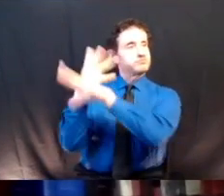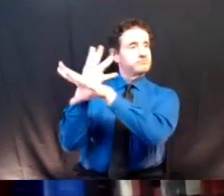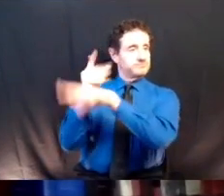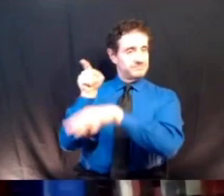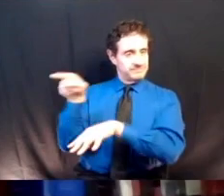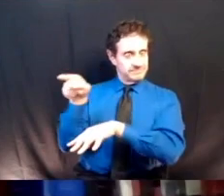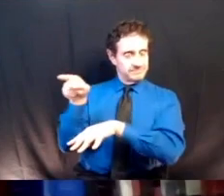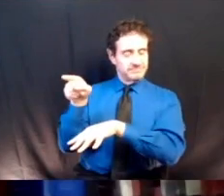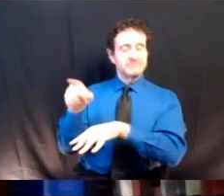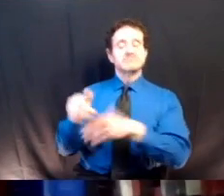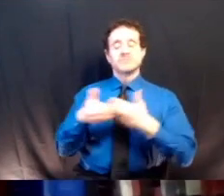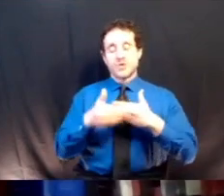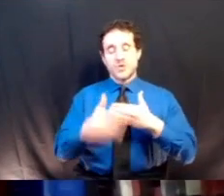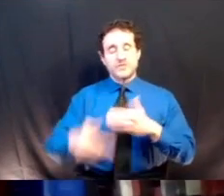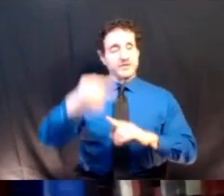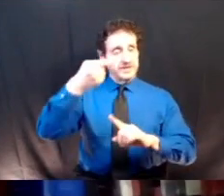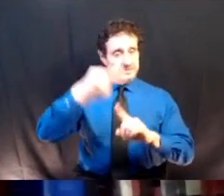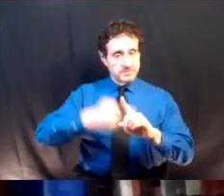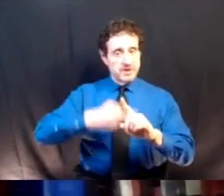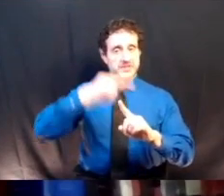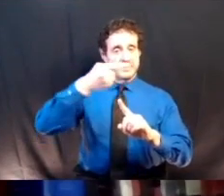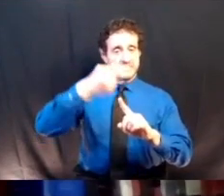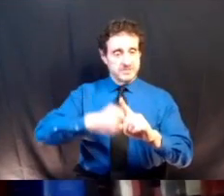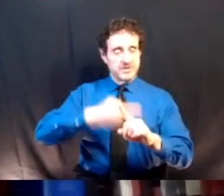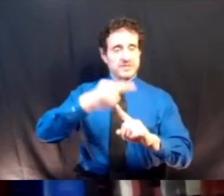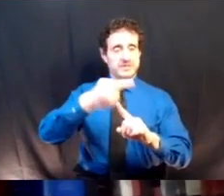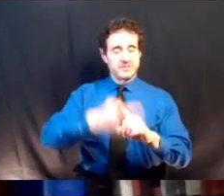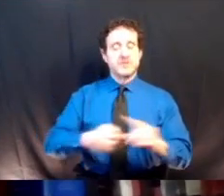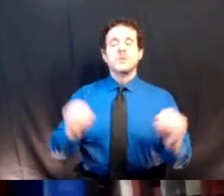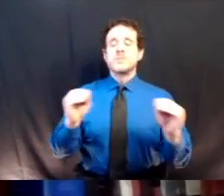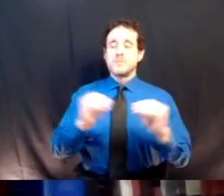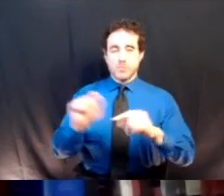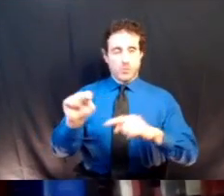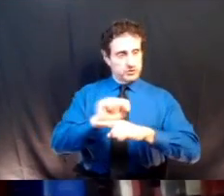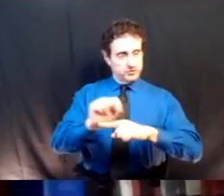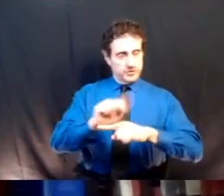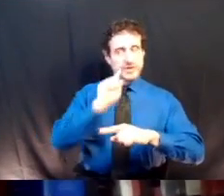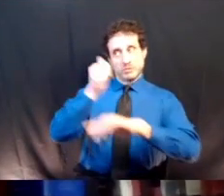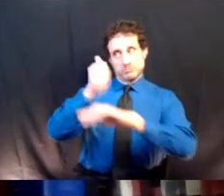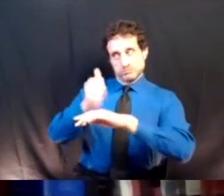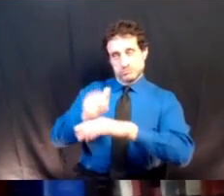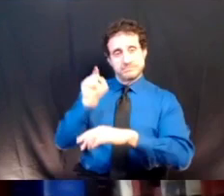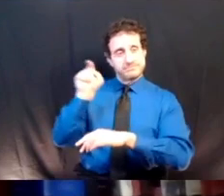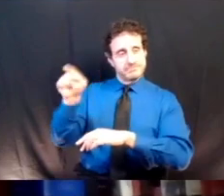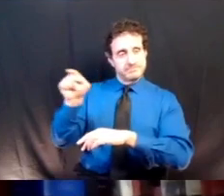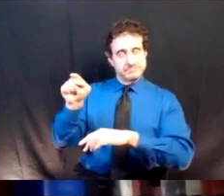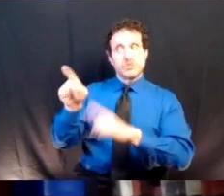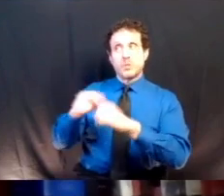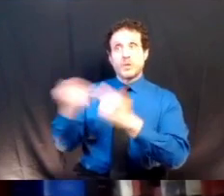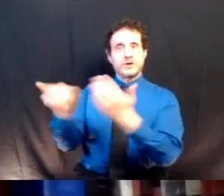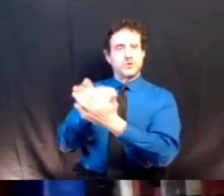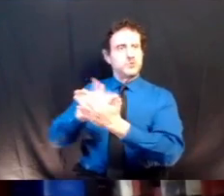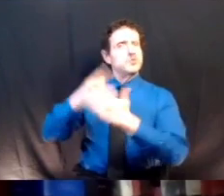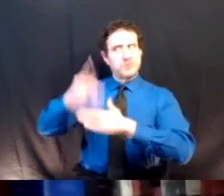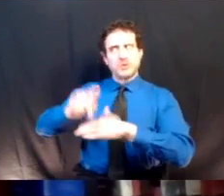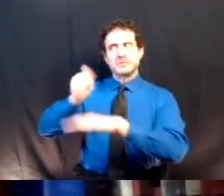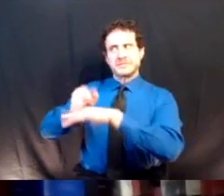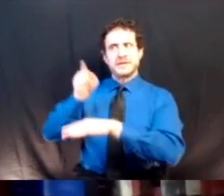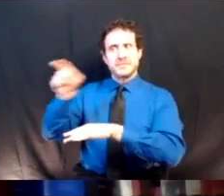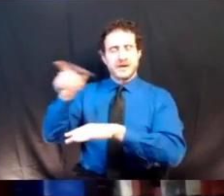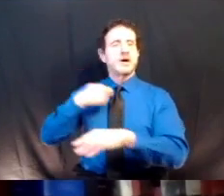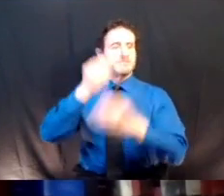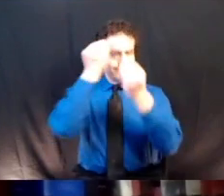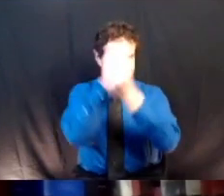training programs will be coming online, and I'll be the first to share them with you when they do. Beginning in June and